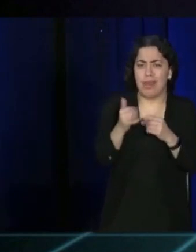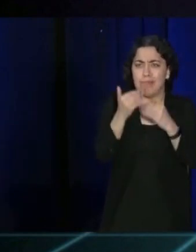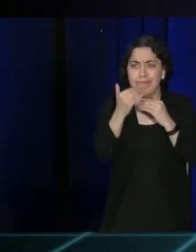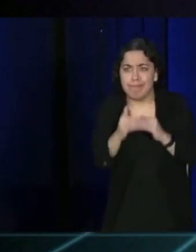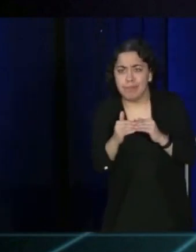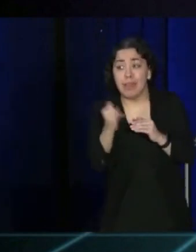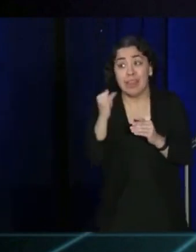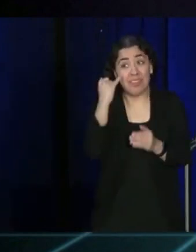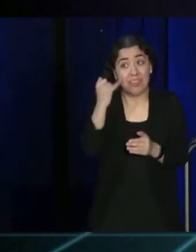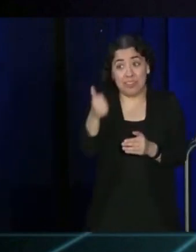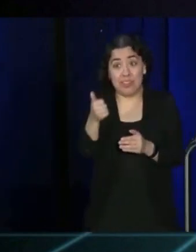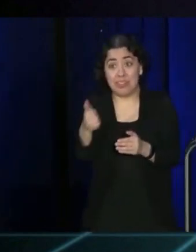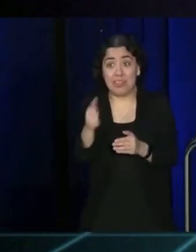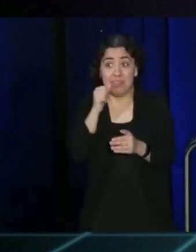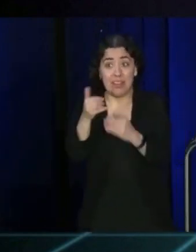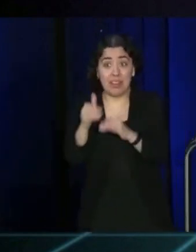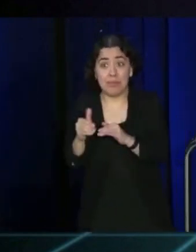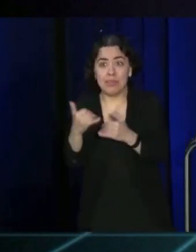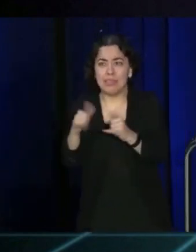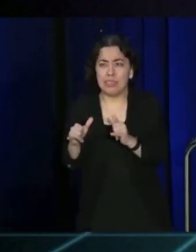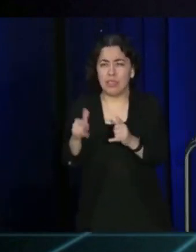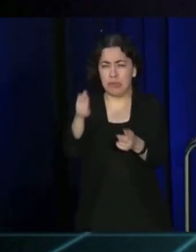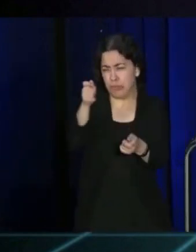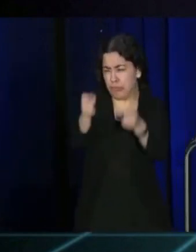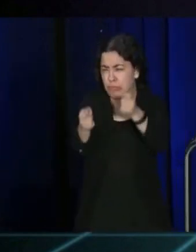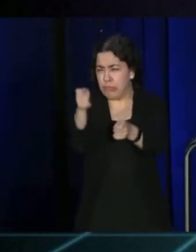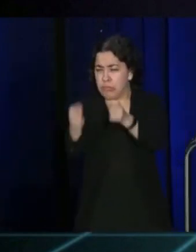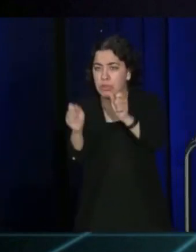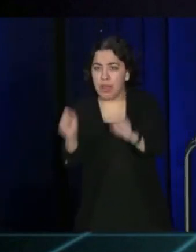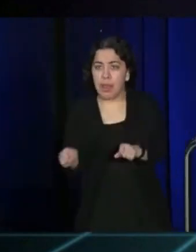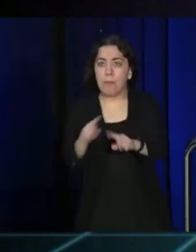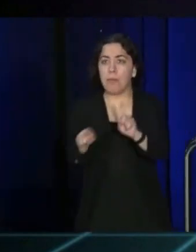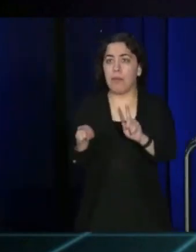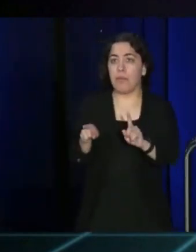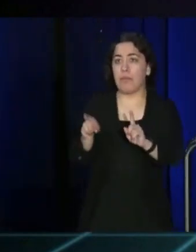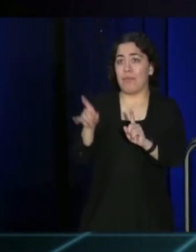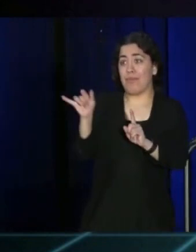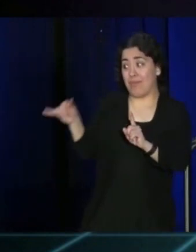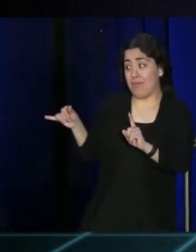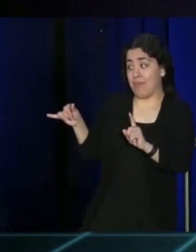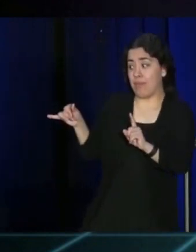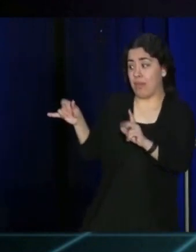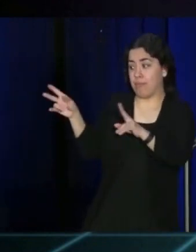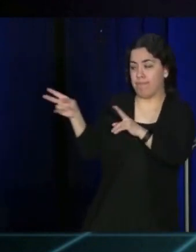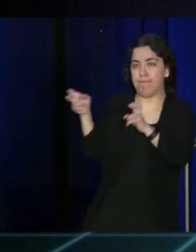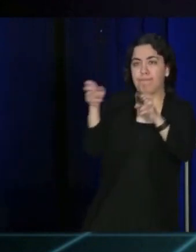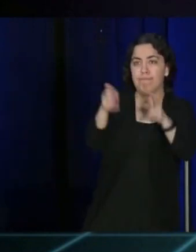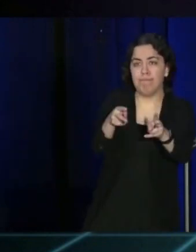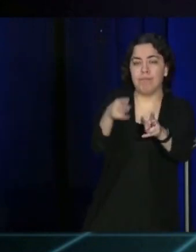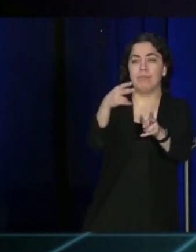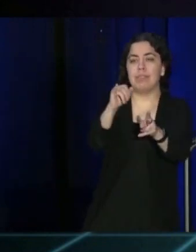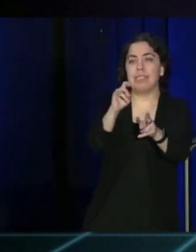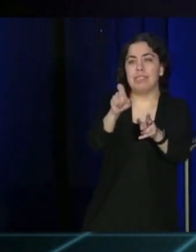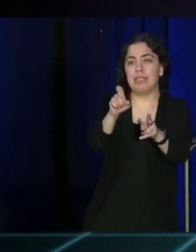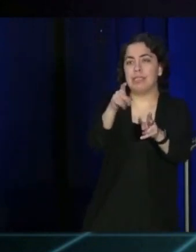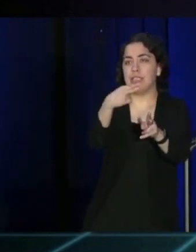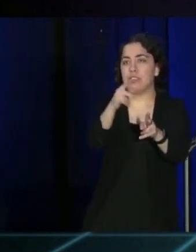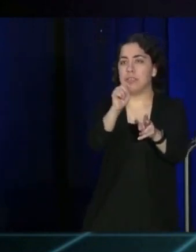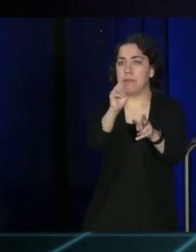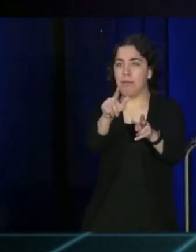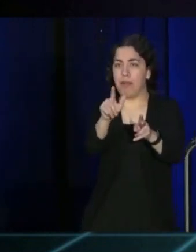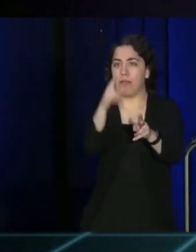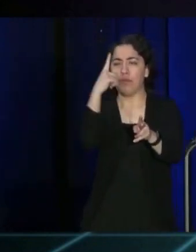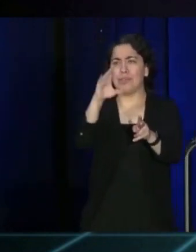you're not in that constraint, you'd server that render this too. But you could stick this in your index HTML that you stick on the CDN everywhere.